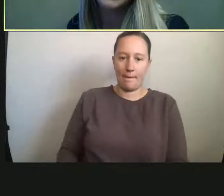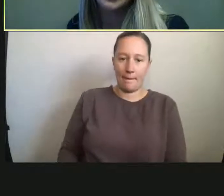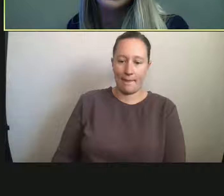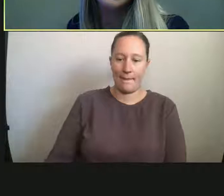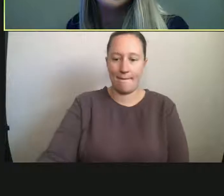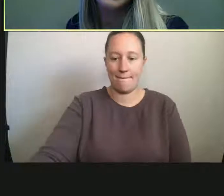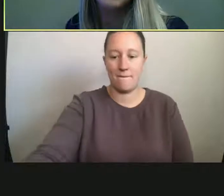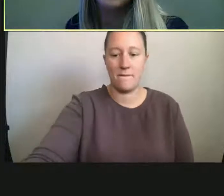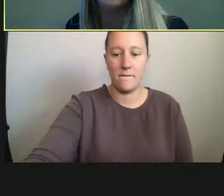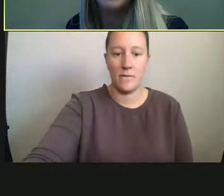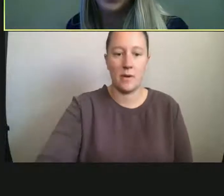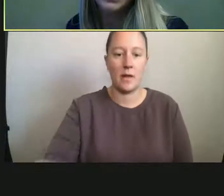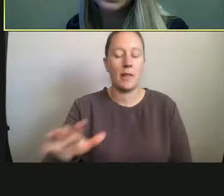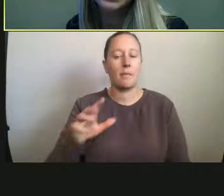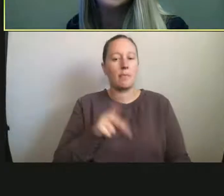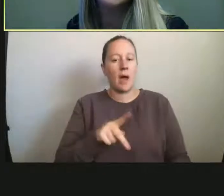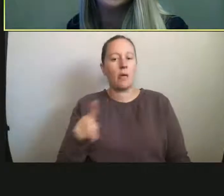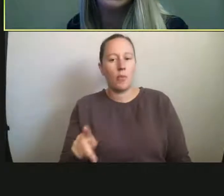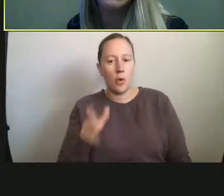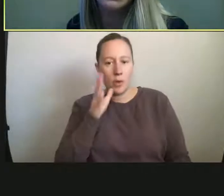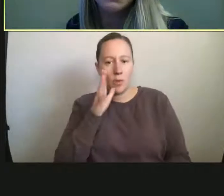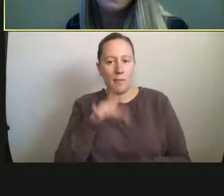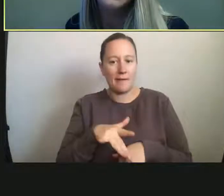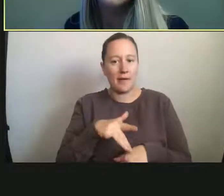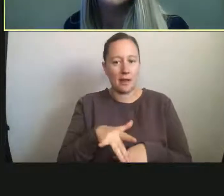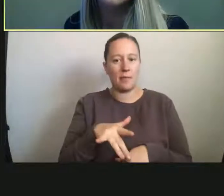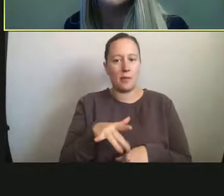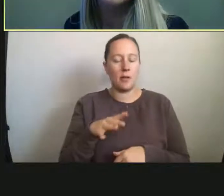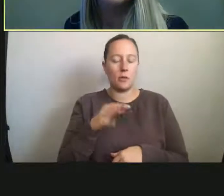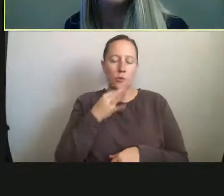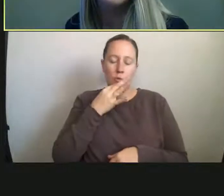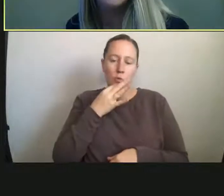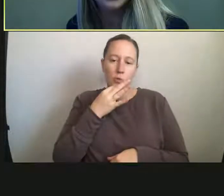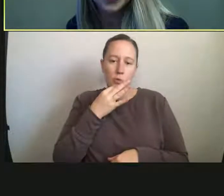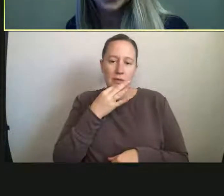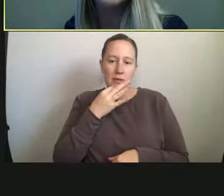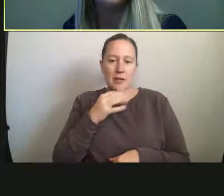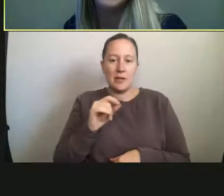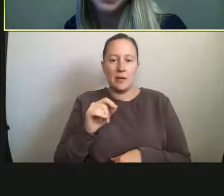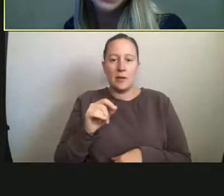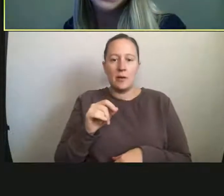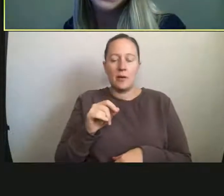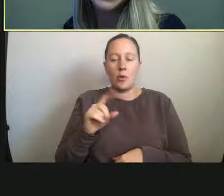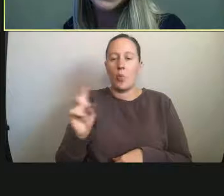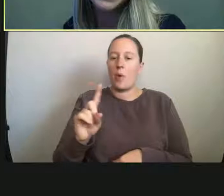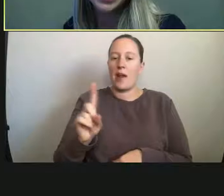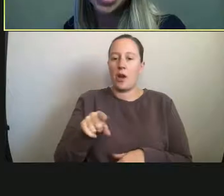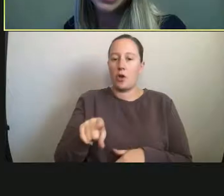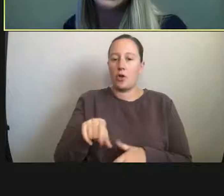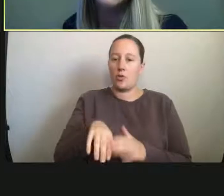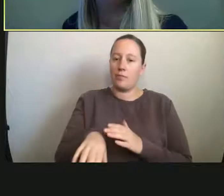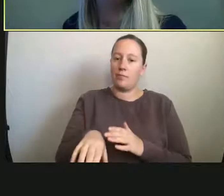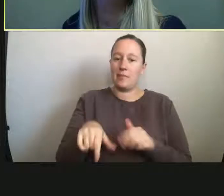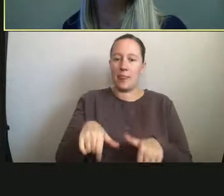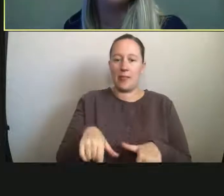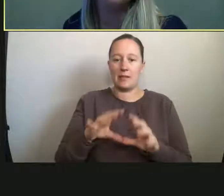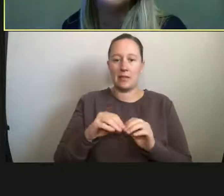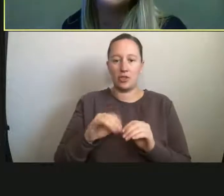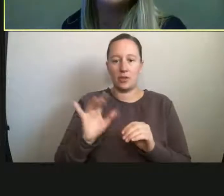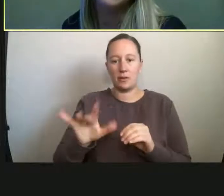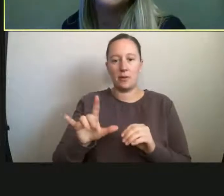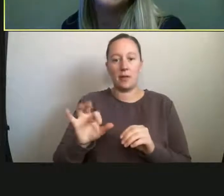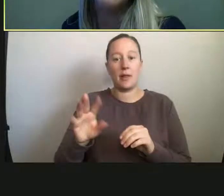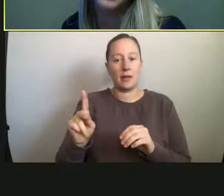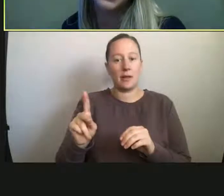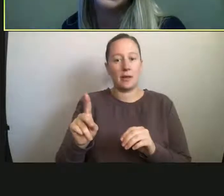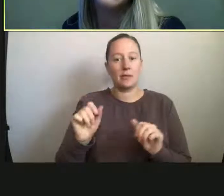for this session will be posted shortly in the auditorium where you accessed this session. And that is the same